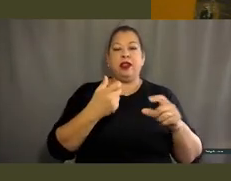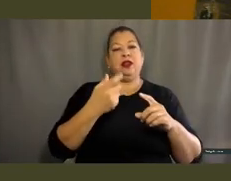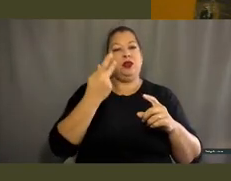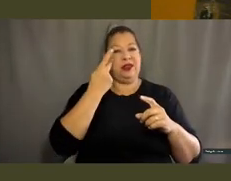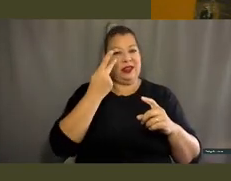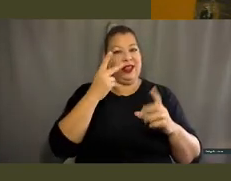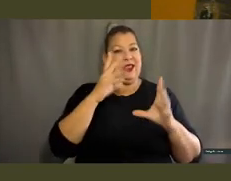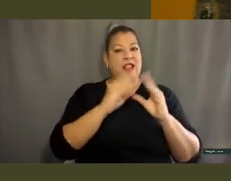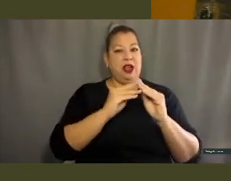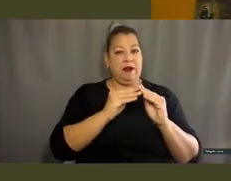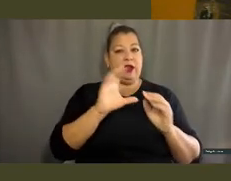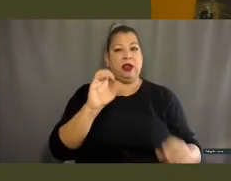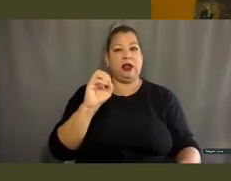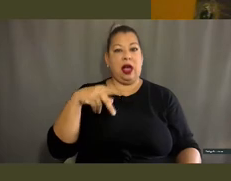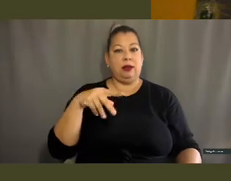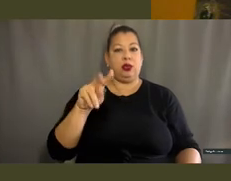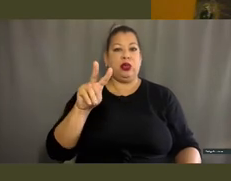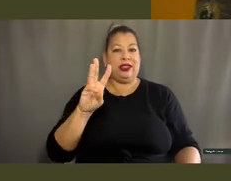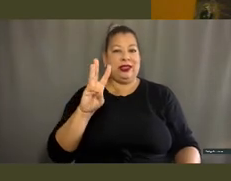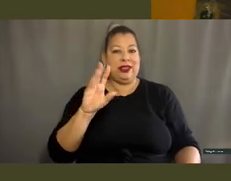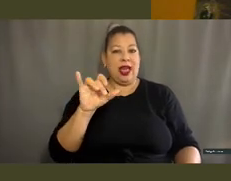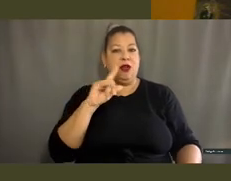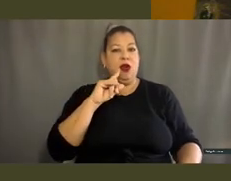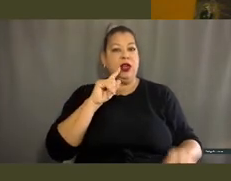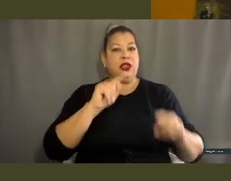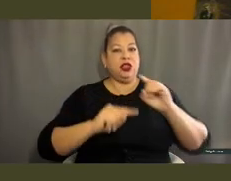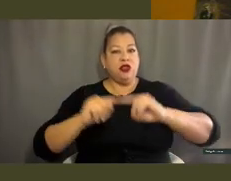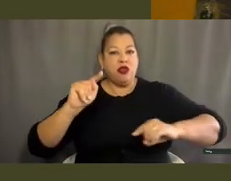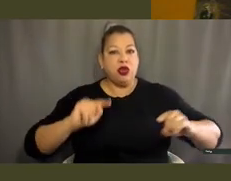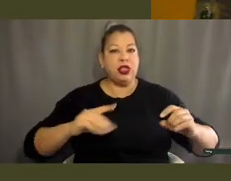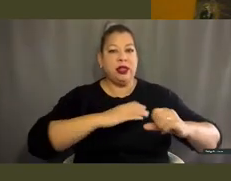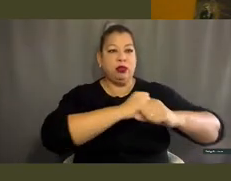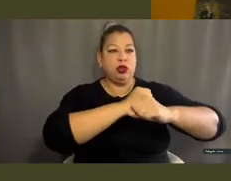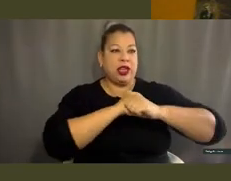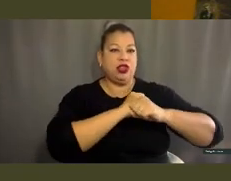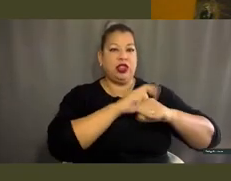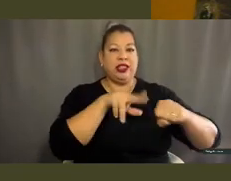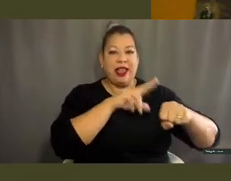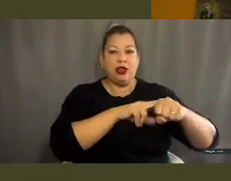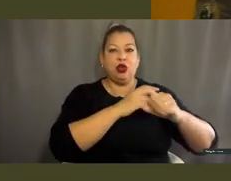of biodiversity protection and nature protection as well.